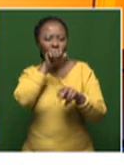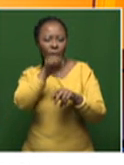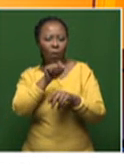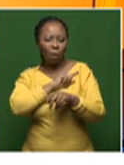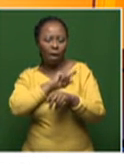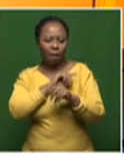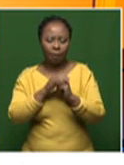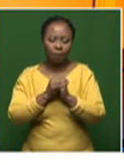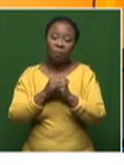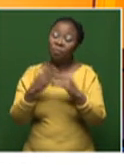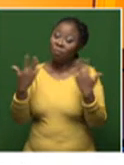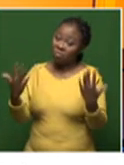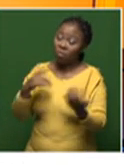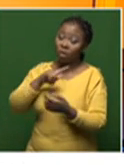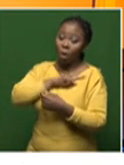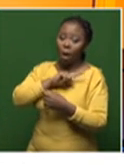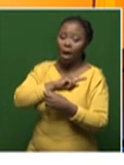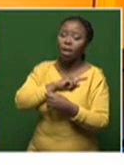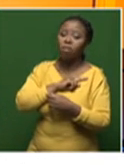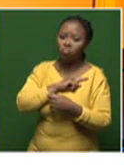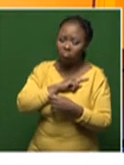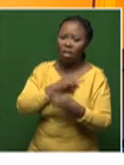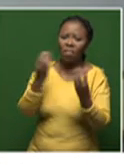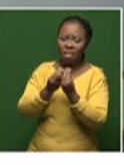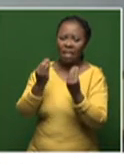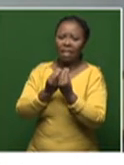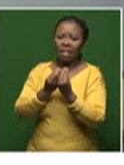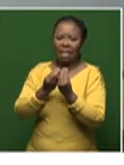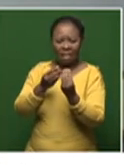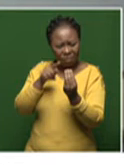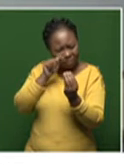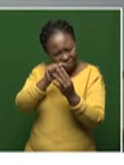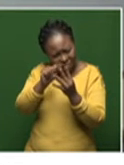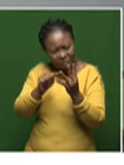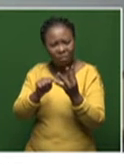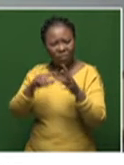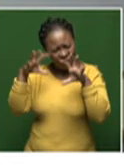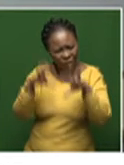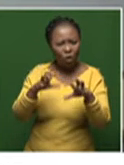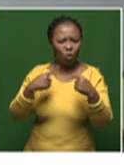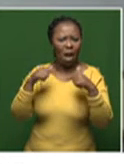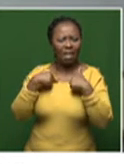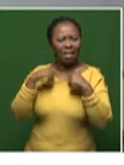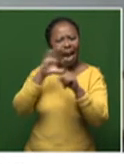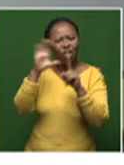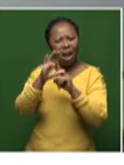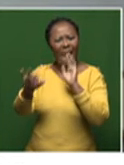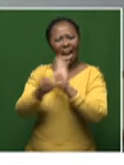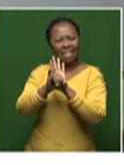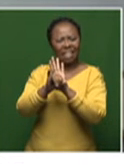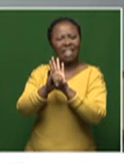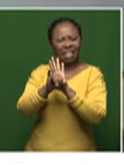Because these are all things that was imposed on us as people. There is these cultural identities that